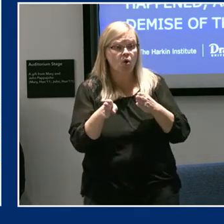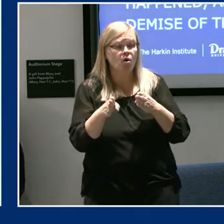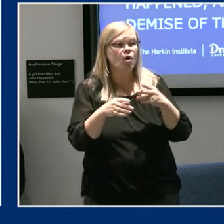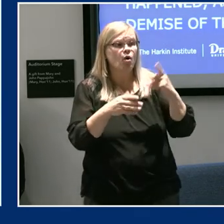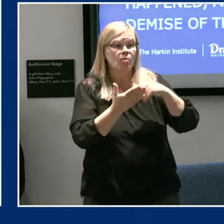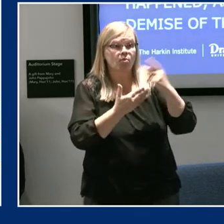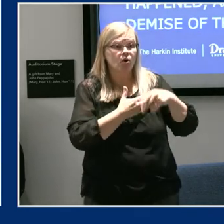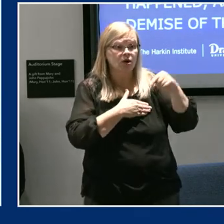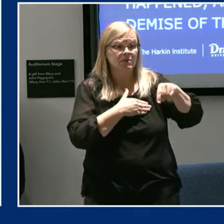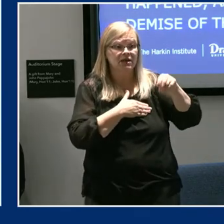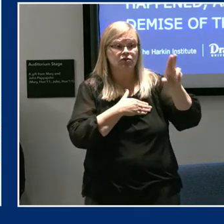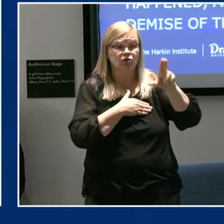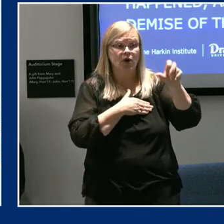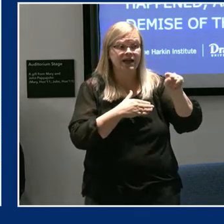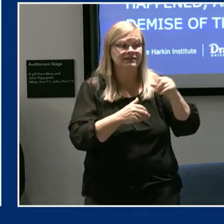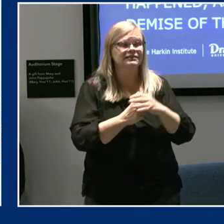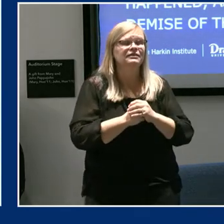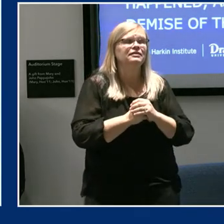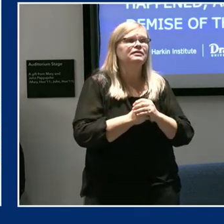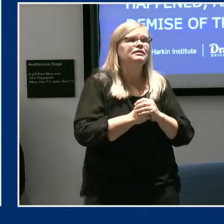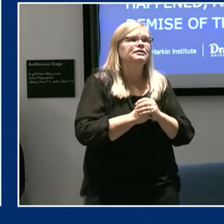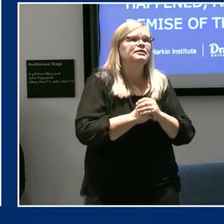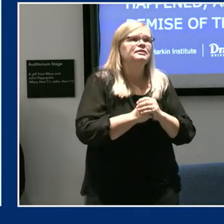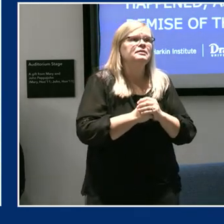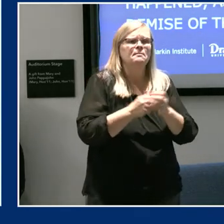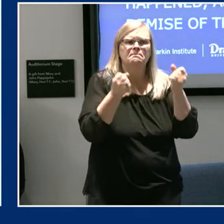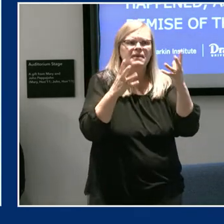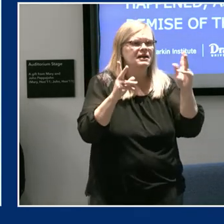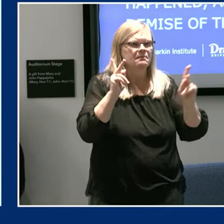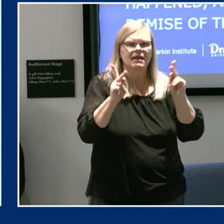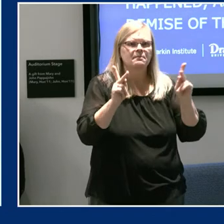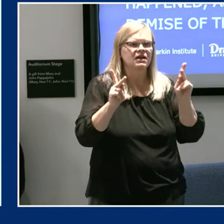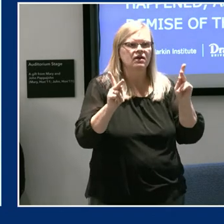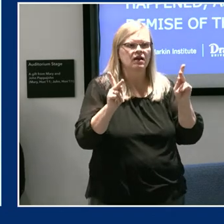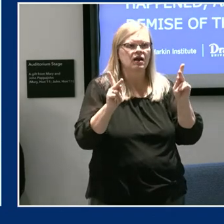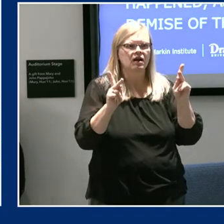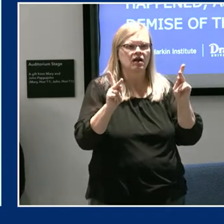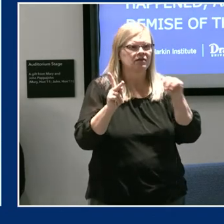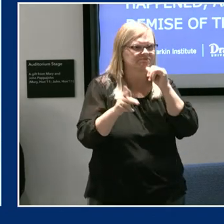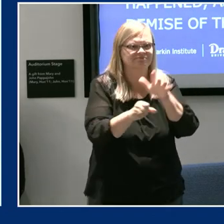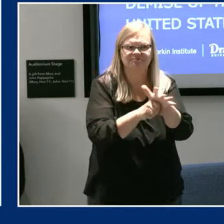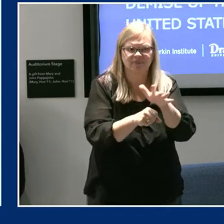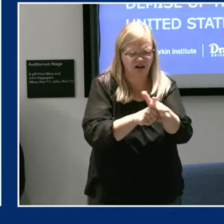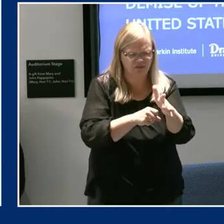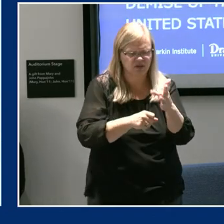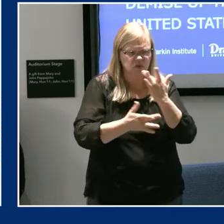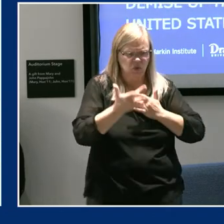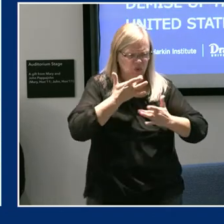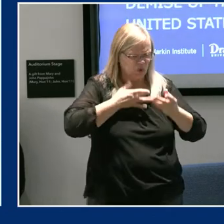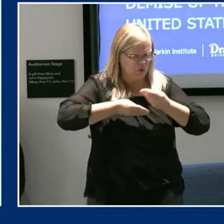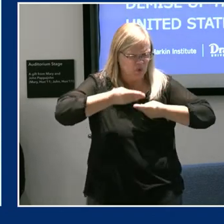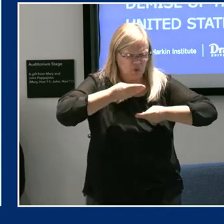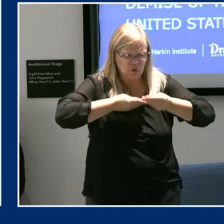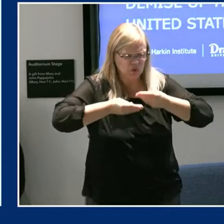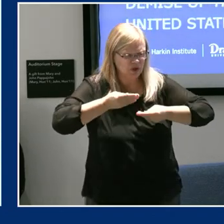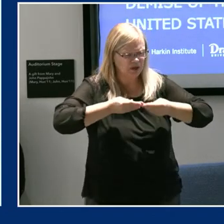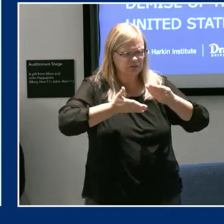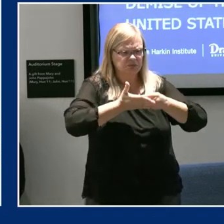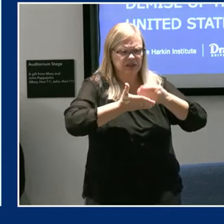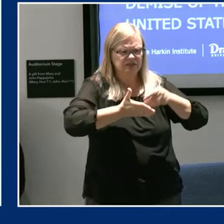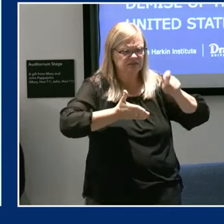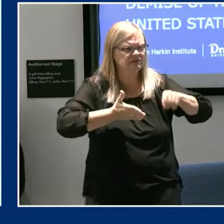in the United States, a lot of people just are coming up short in the money they need